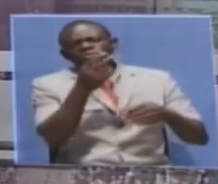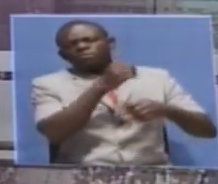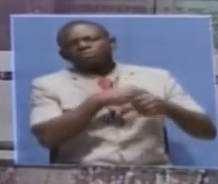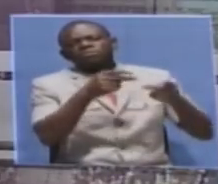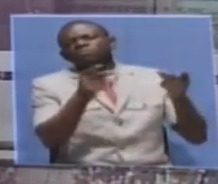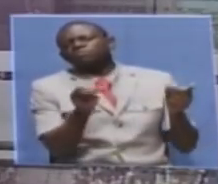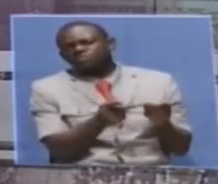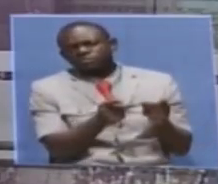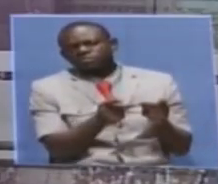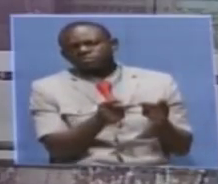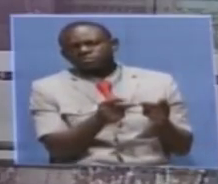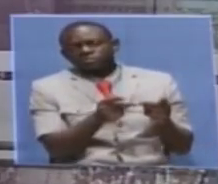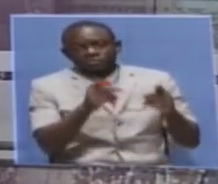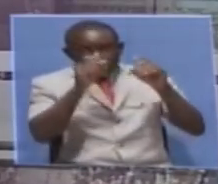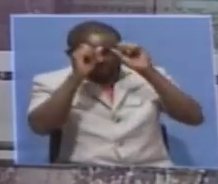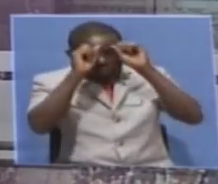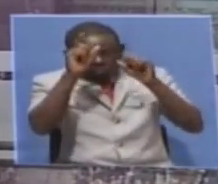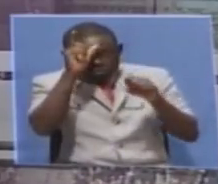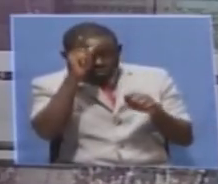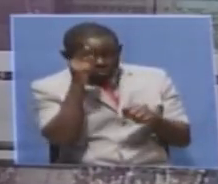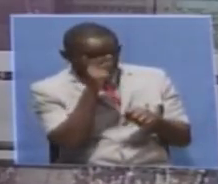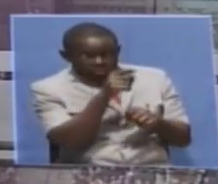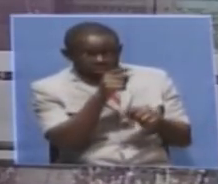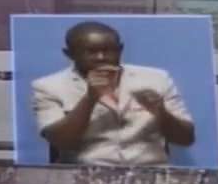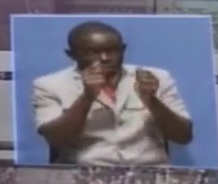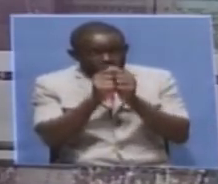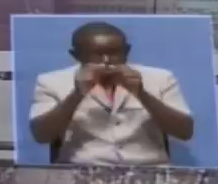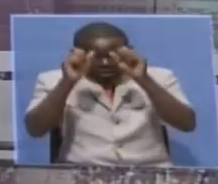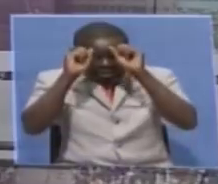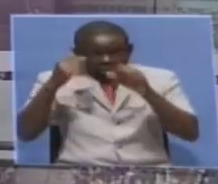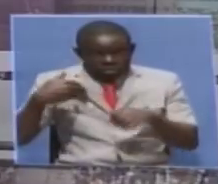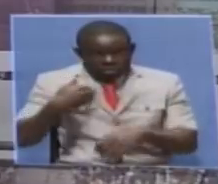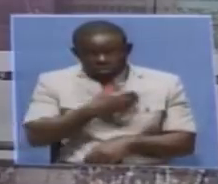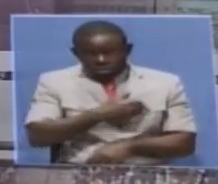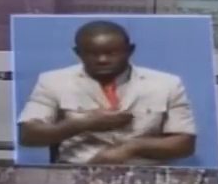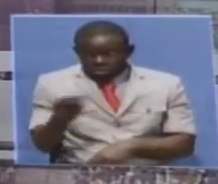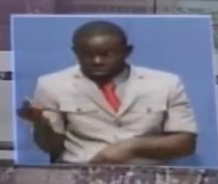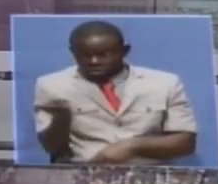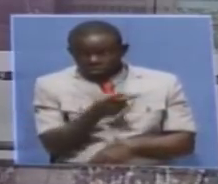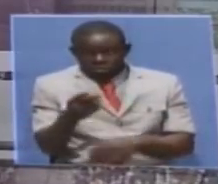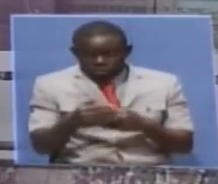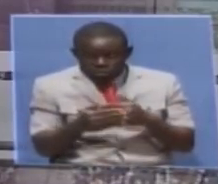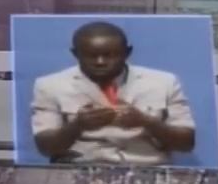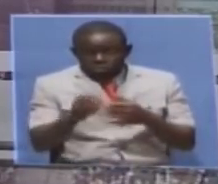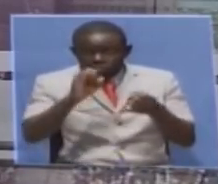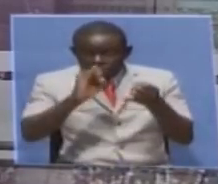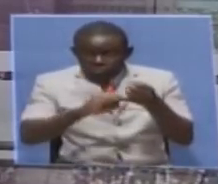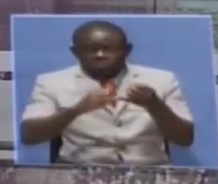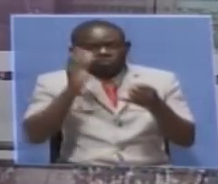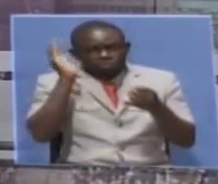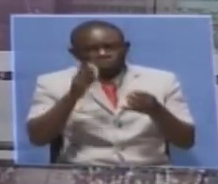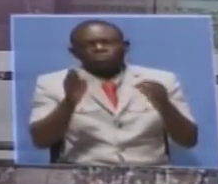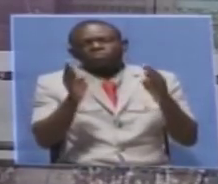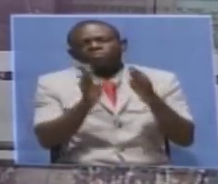Lungu and his Chinese counterpart, Xi Jinping, will in September this year hold a bilateral meeting to